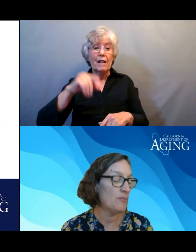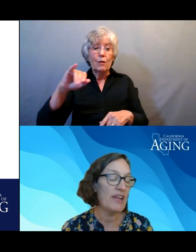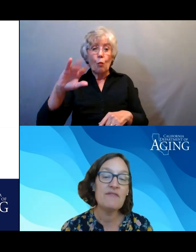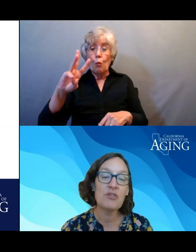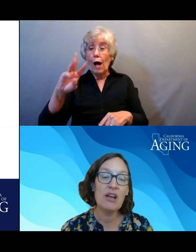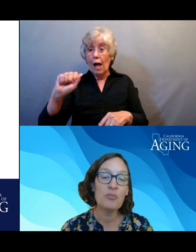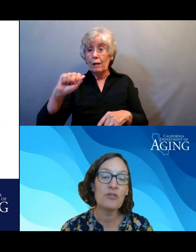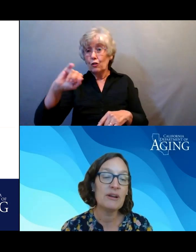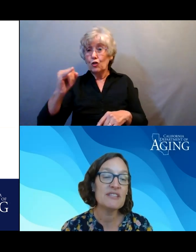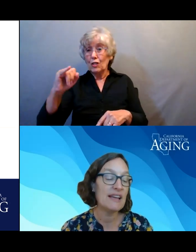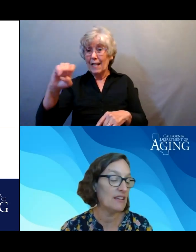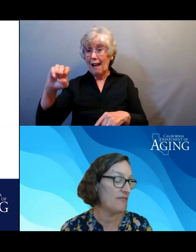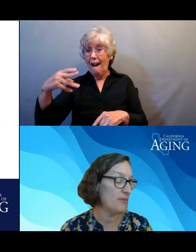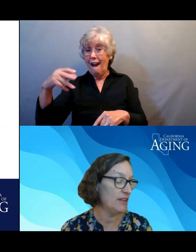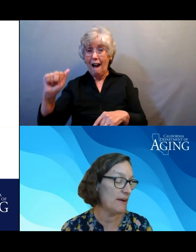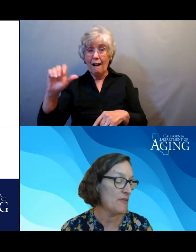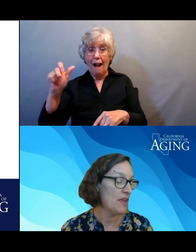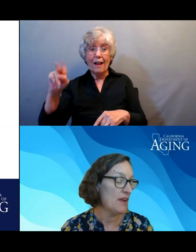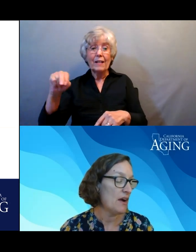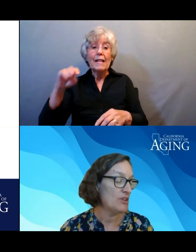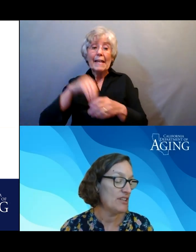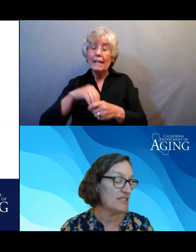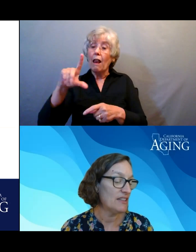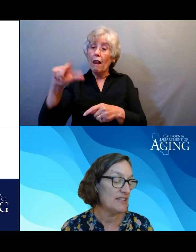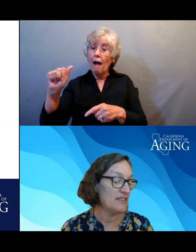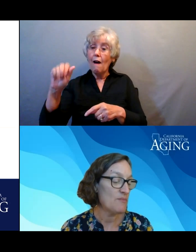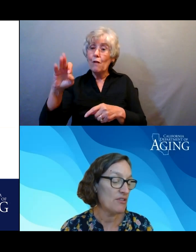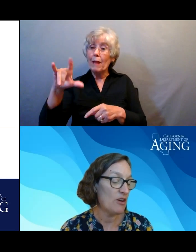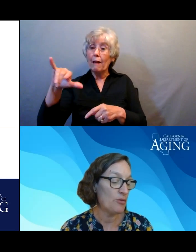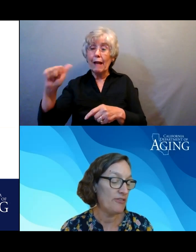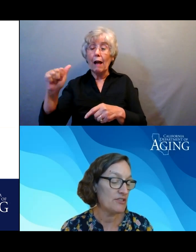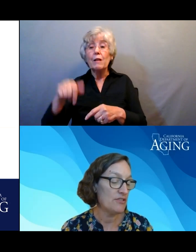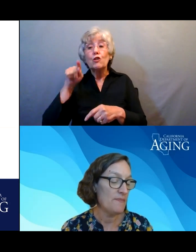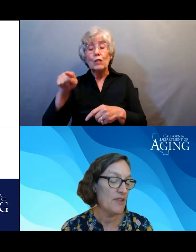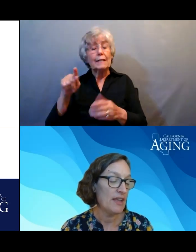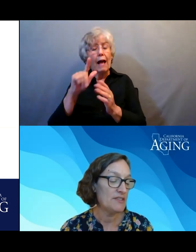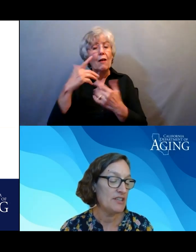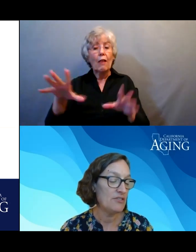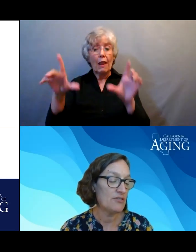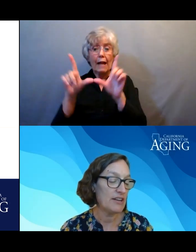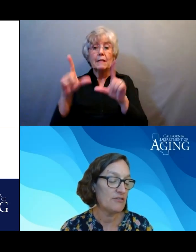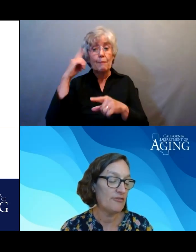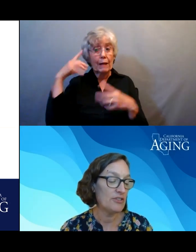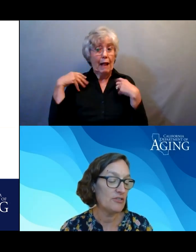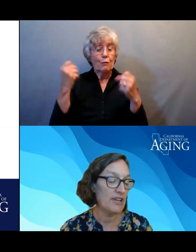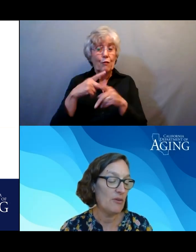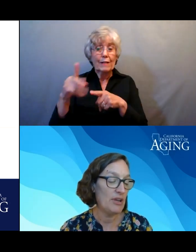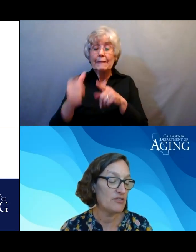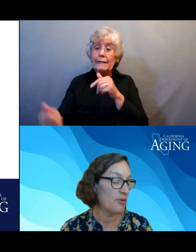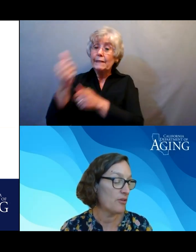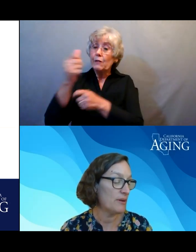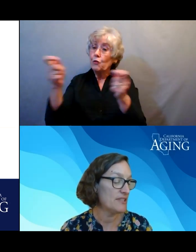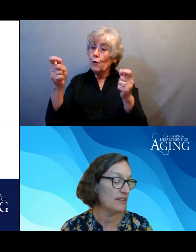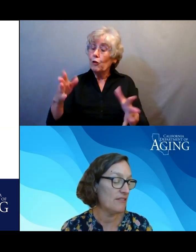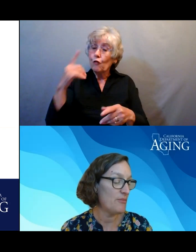of Adult Behavioral Health Programs at La Familia. Wajia is a licensed mental health professional and Senior Director for Adult